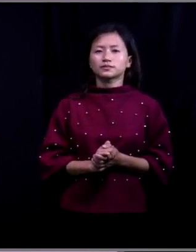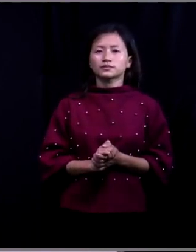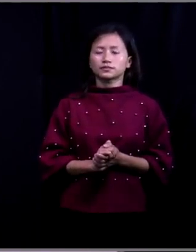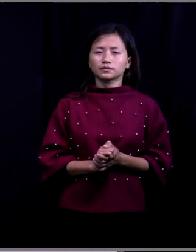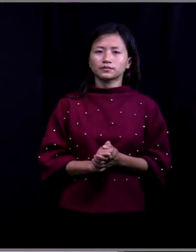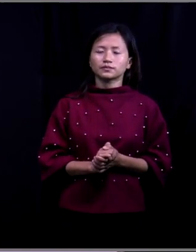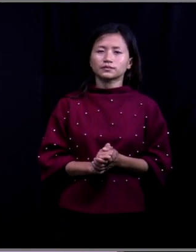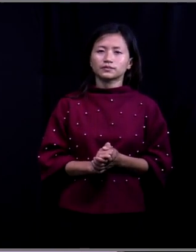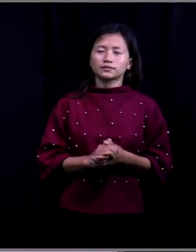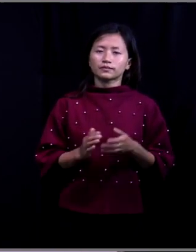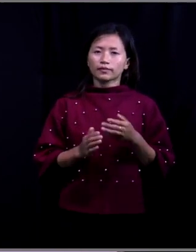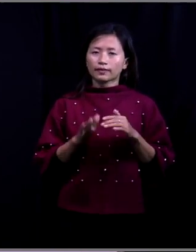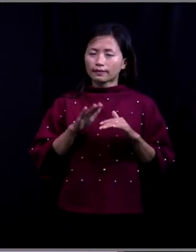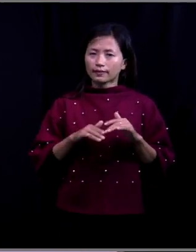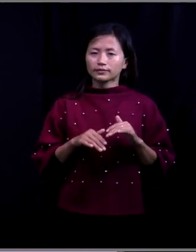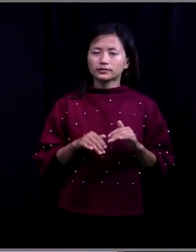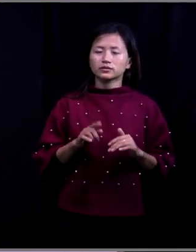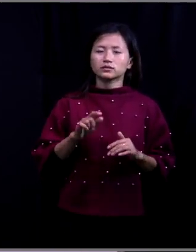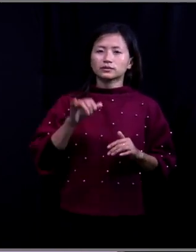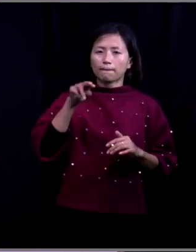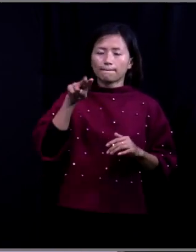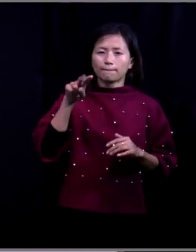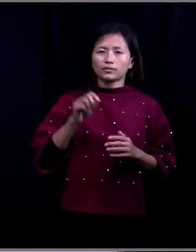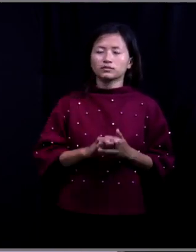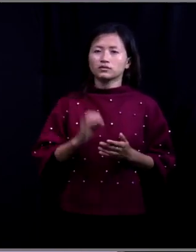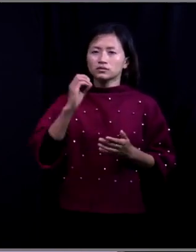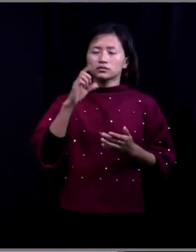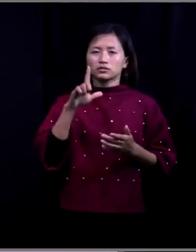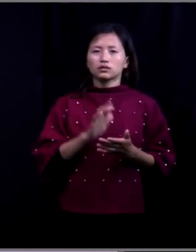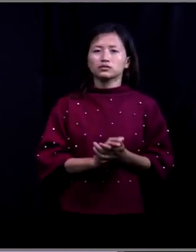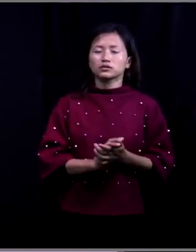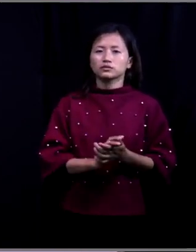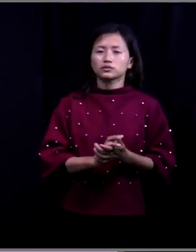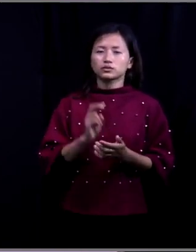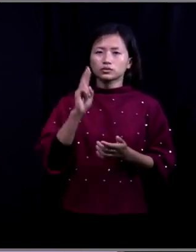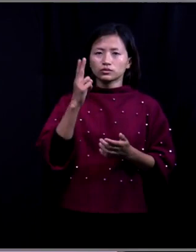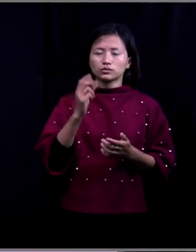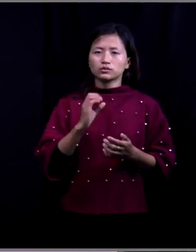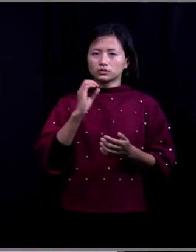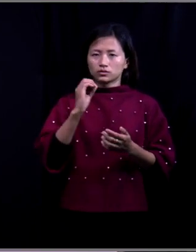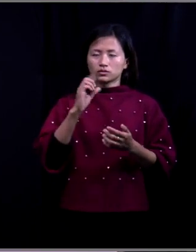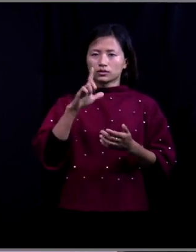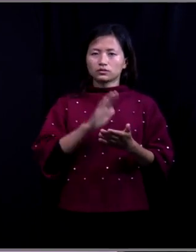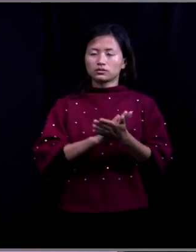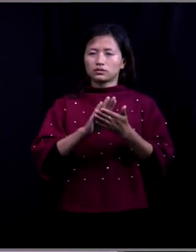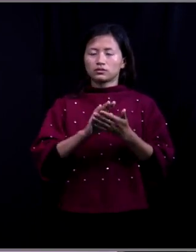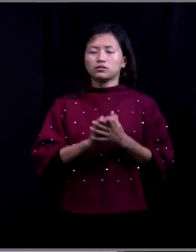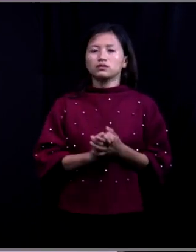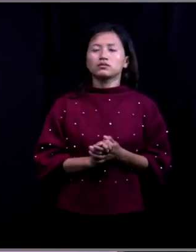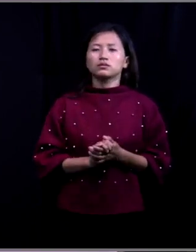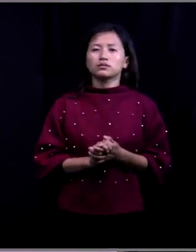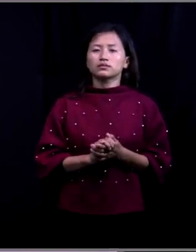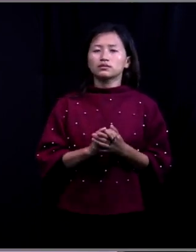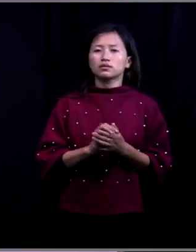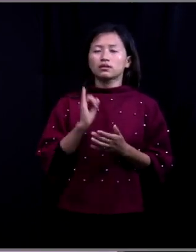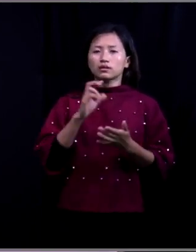then this means that for each calcium ion, there are 2 chloride ions. This is not